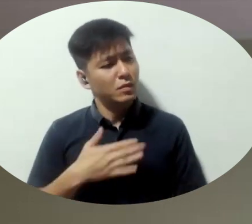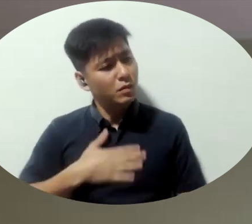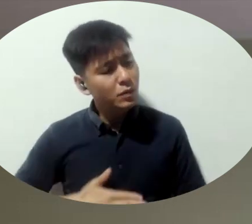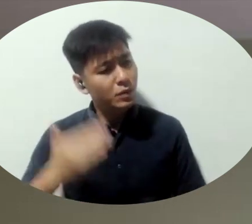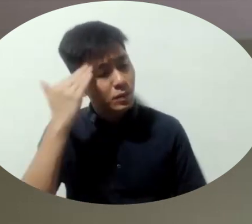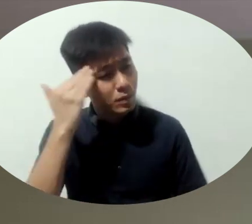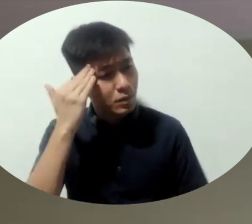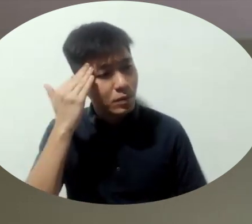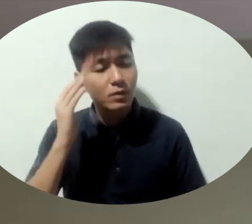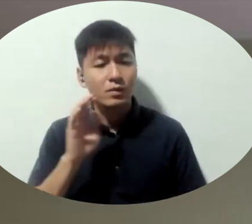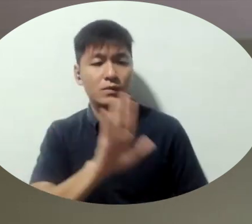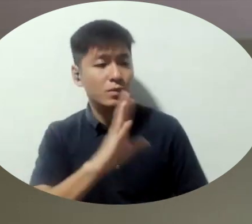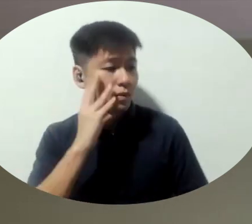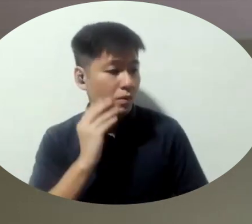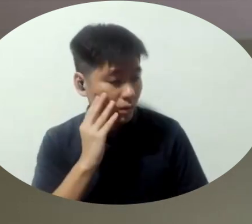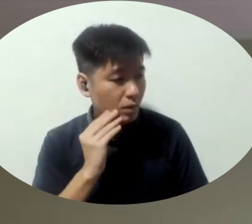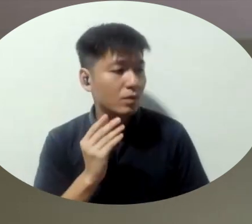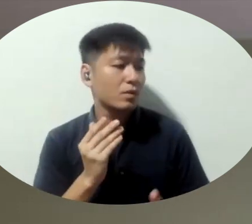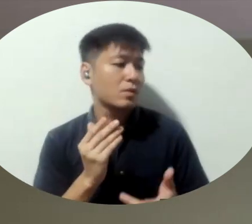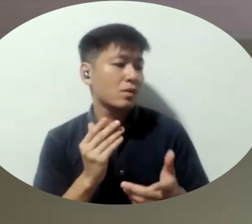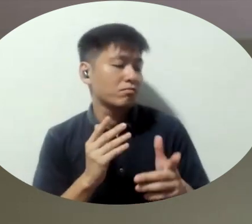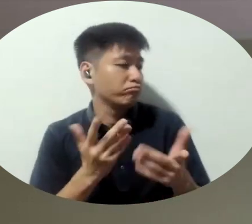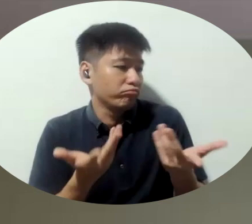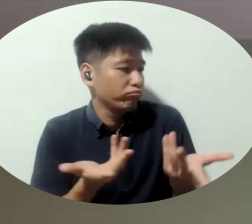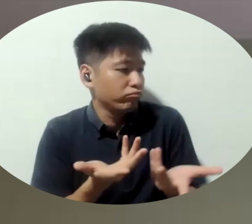same pathway in parallel again and again as care partners.